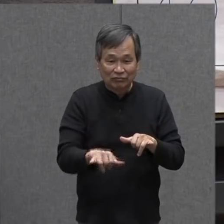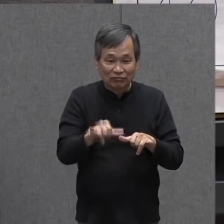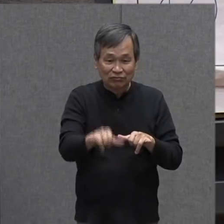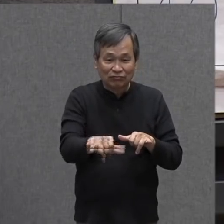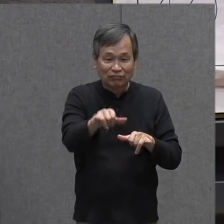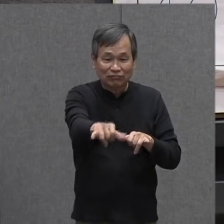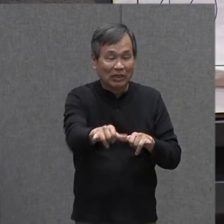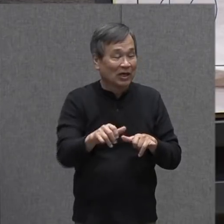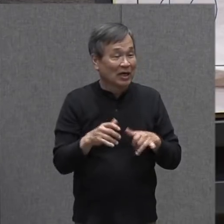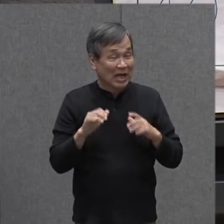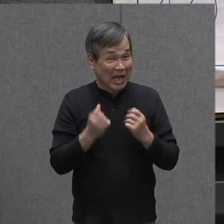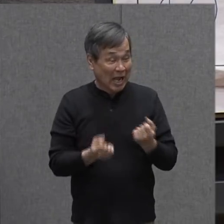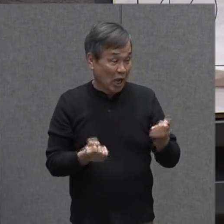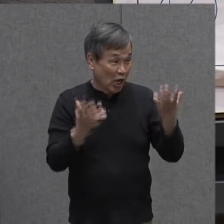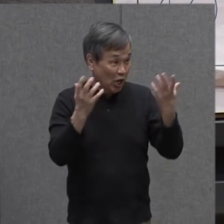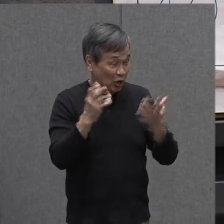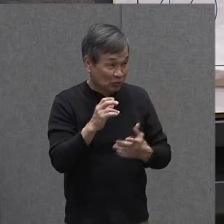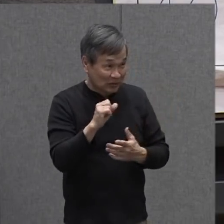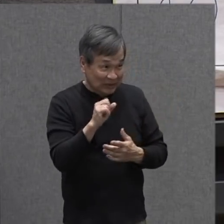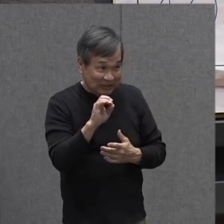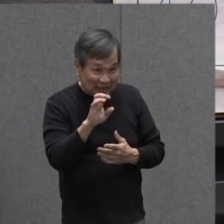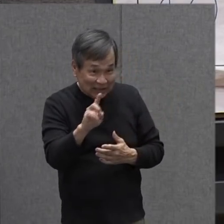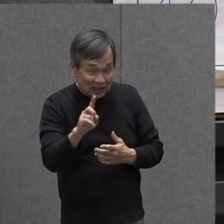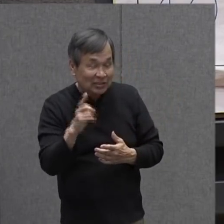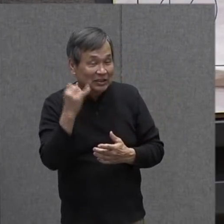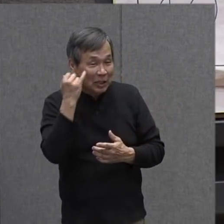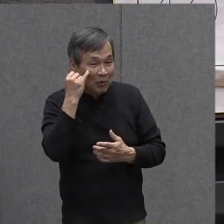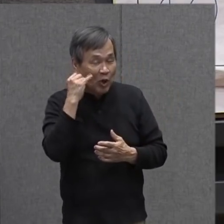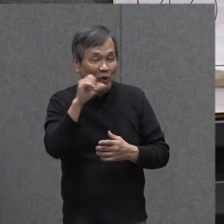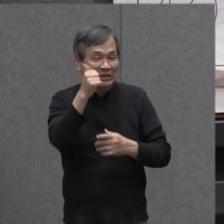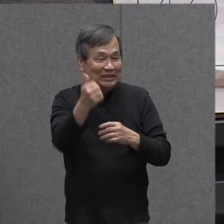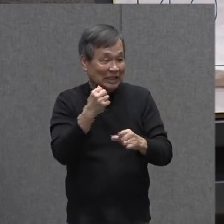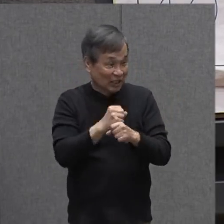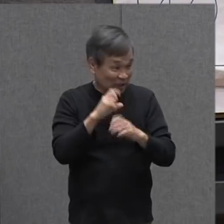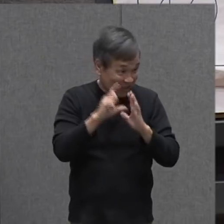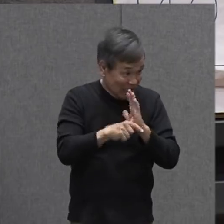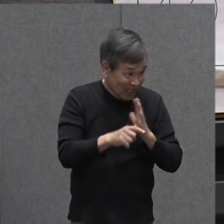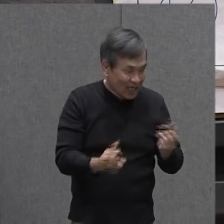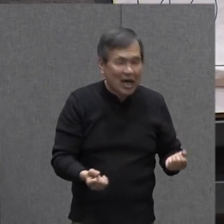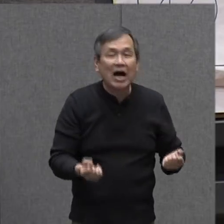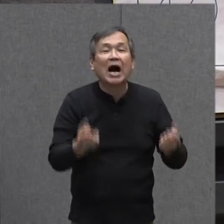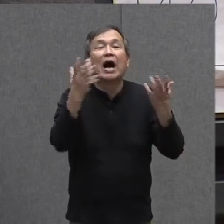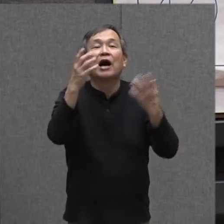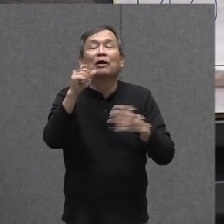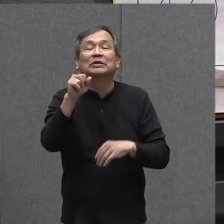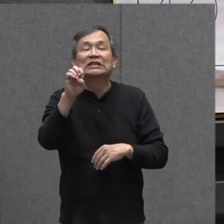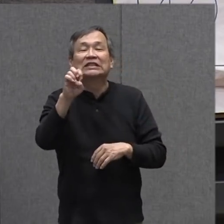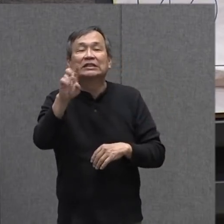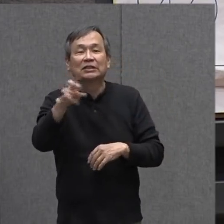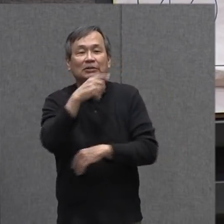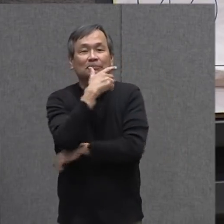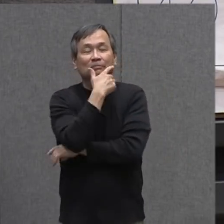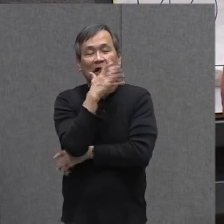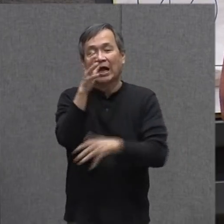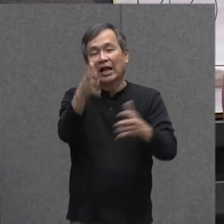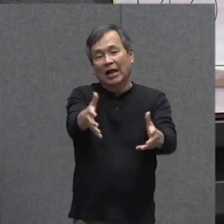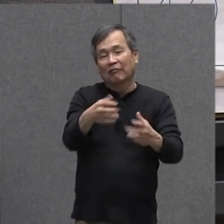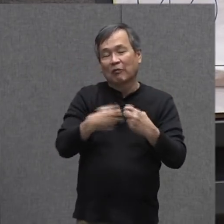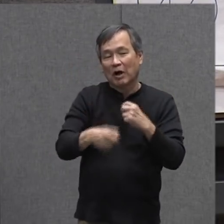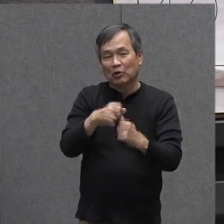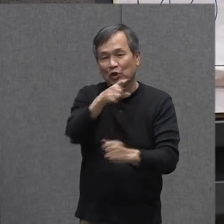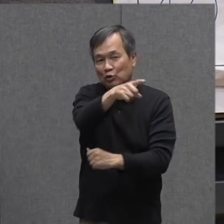5, 10. 2 and 10 would be 20. Wait. Can you explain to me what you were just doing? You just started to